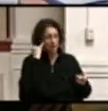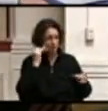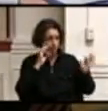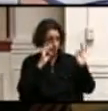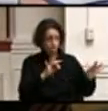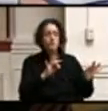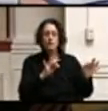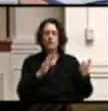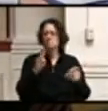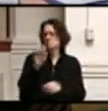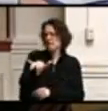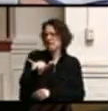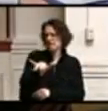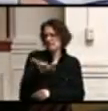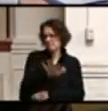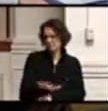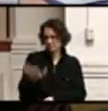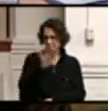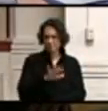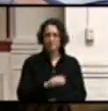May.